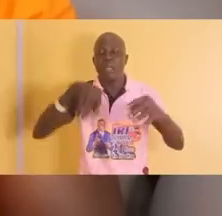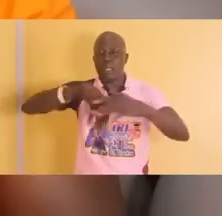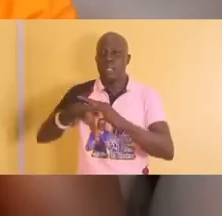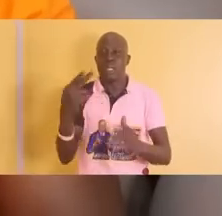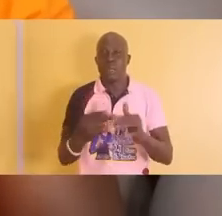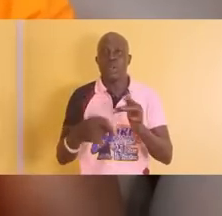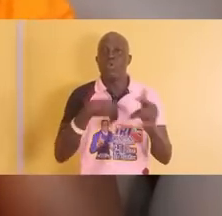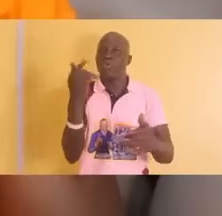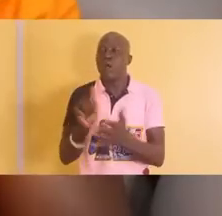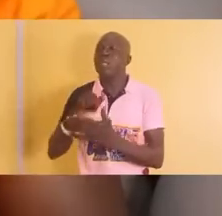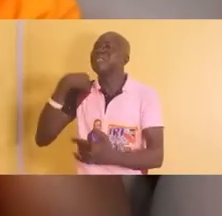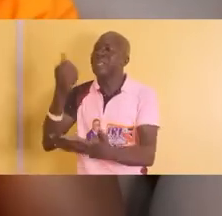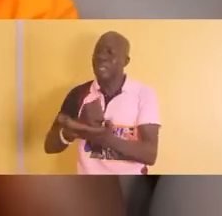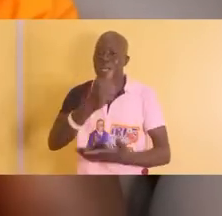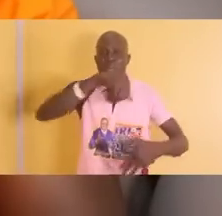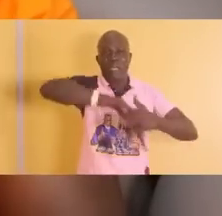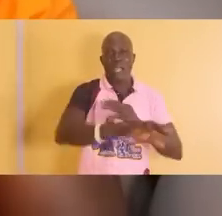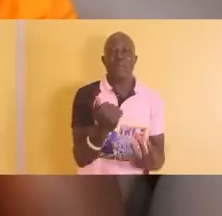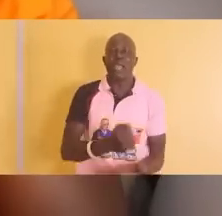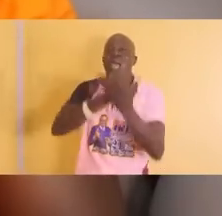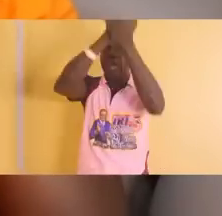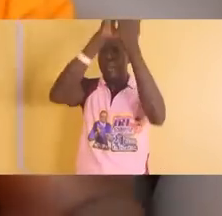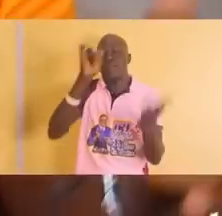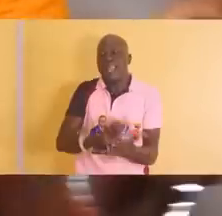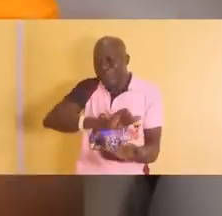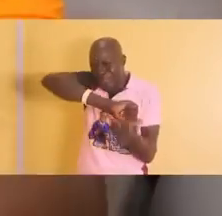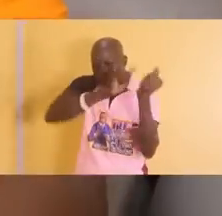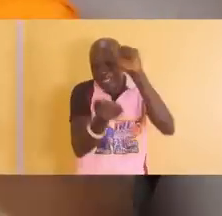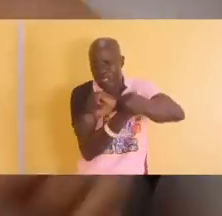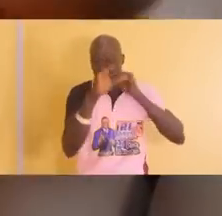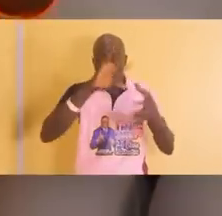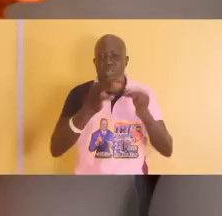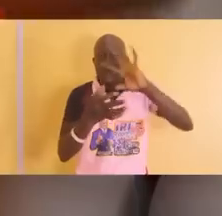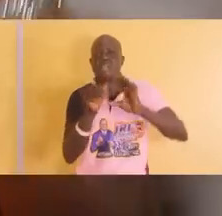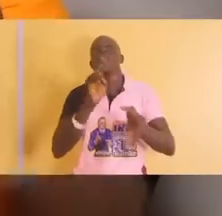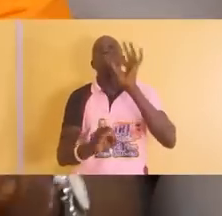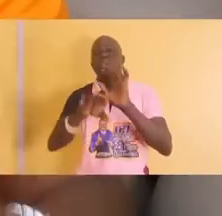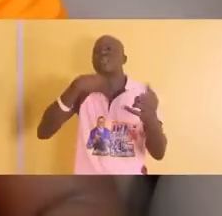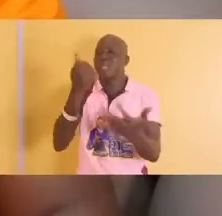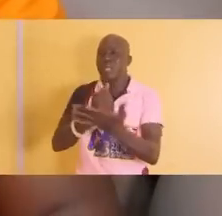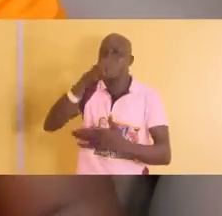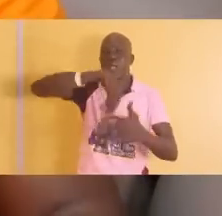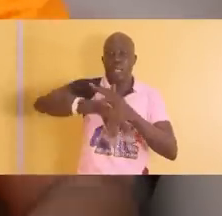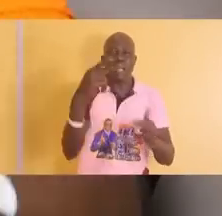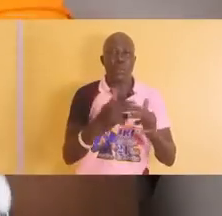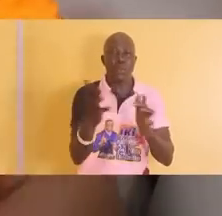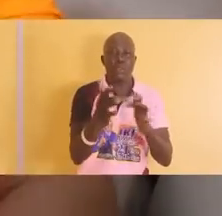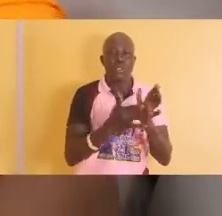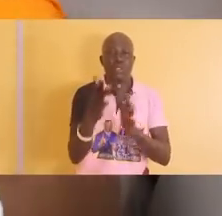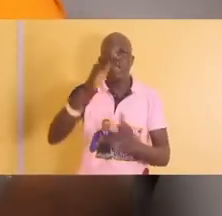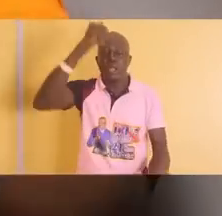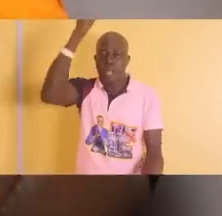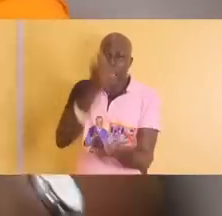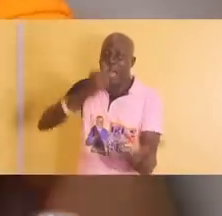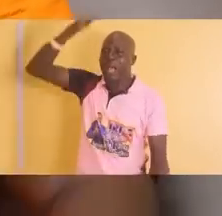of Jesus. When God can say amen. In the name that will change your story. You can say amen. Lord, call in the name of Jesus. In the